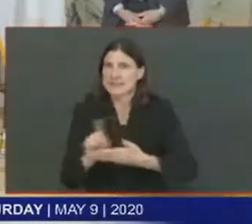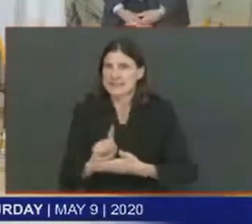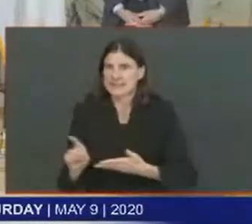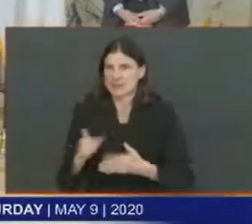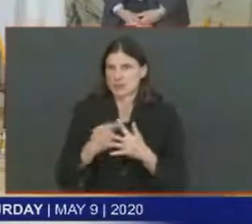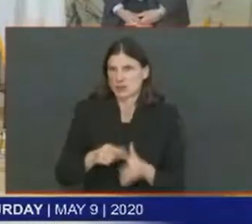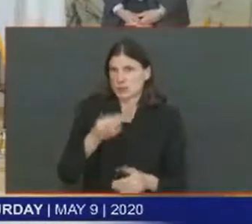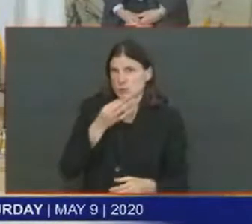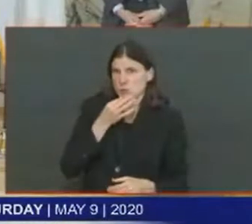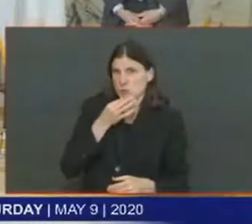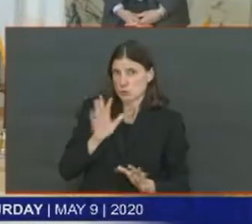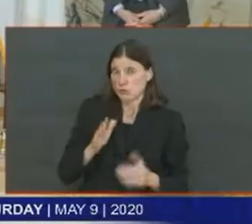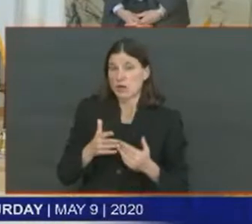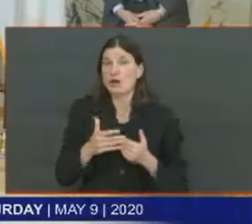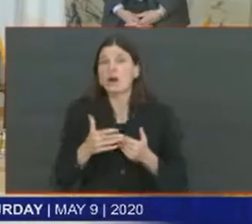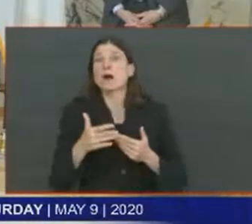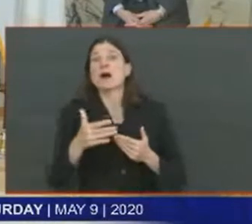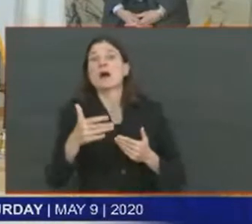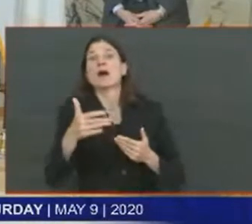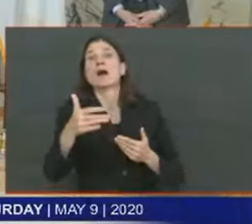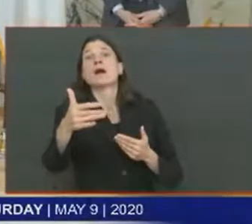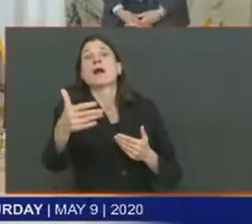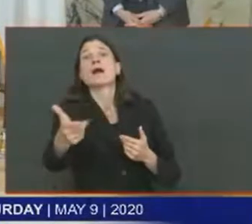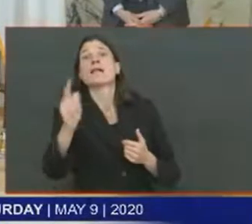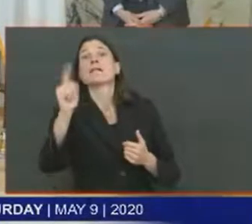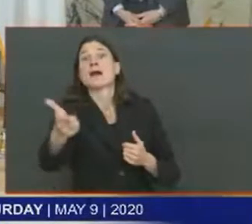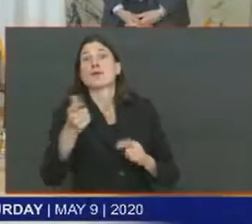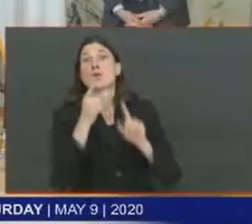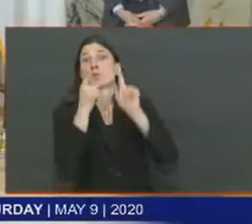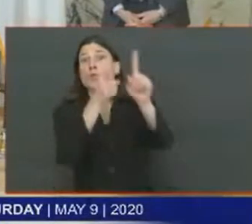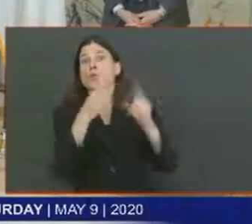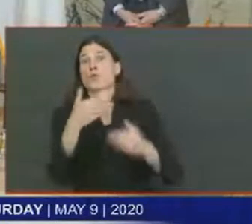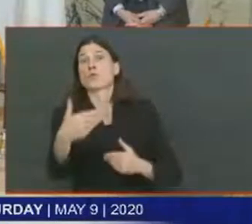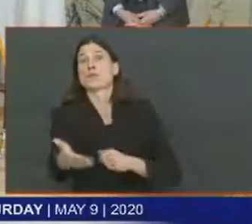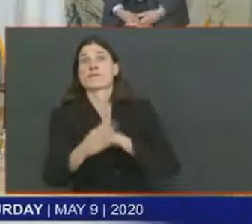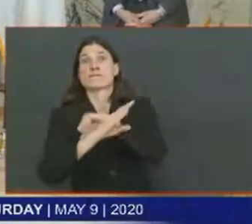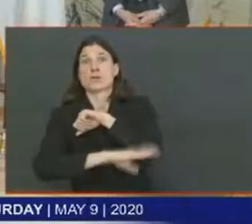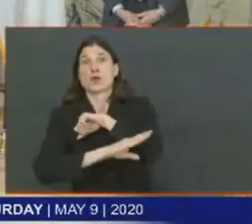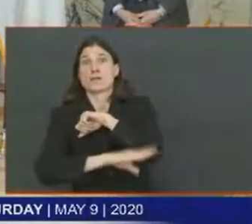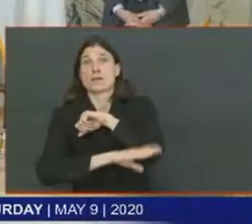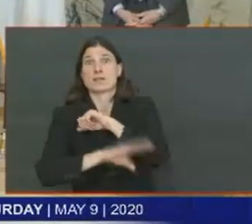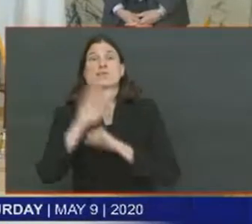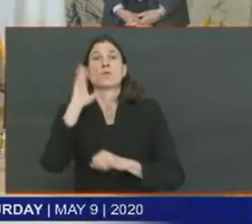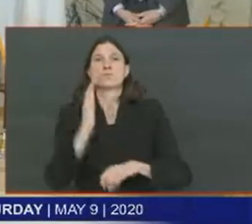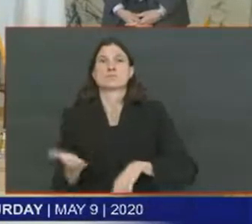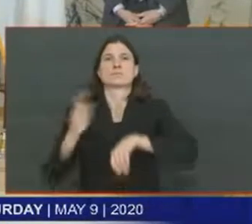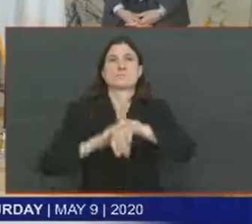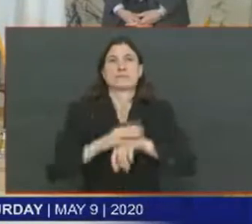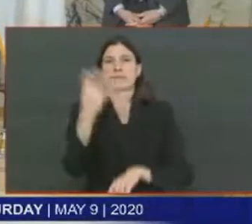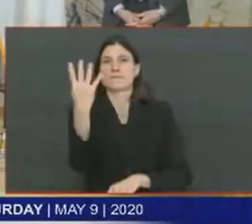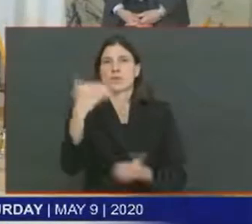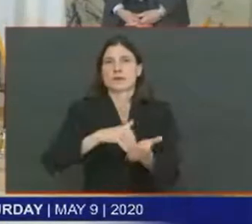500 a week to 4,000 boxes a week over the course of the summer and the fall.